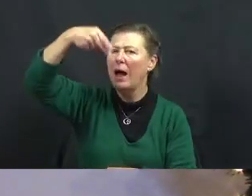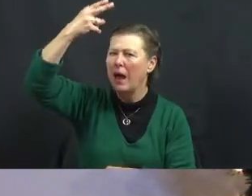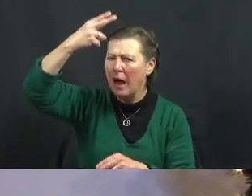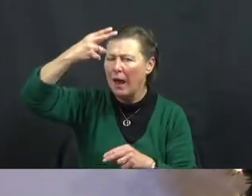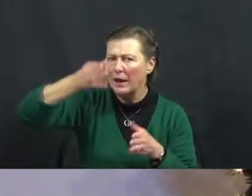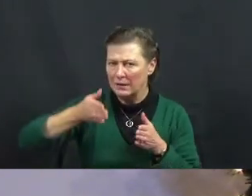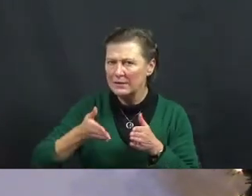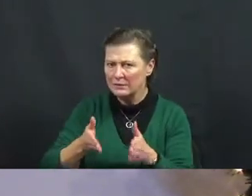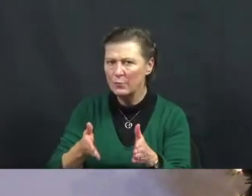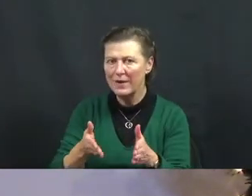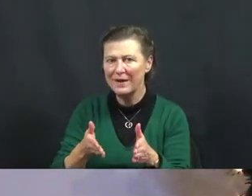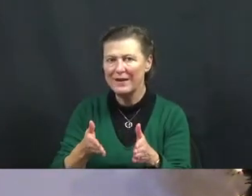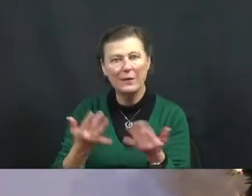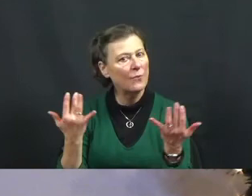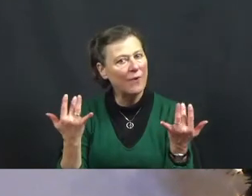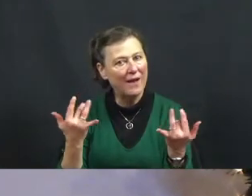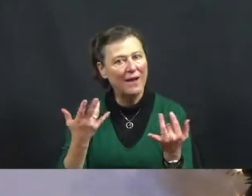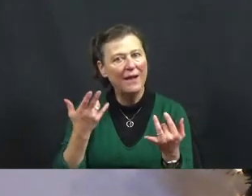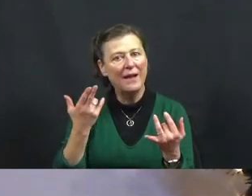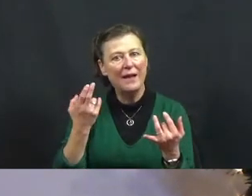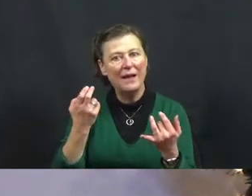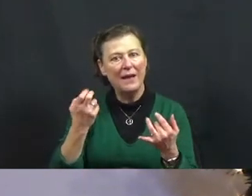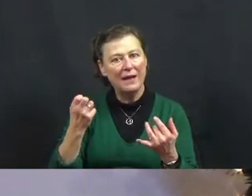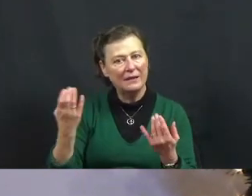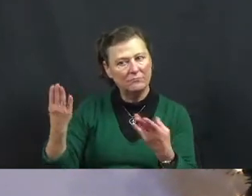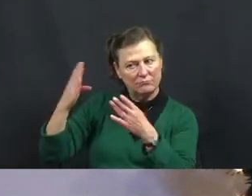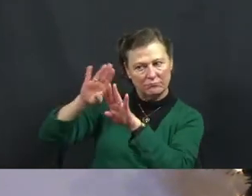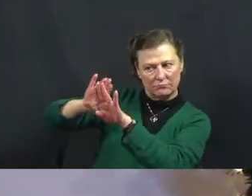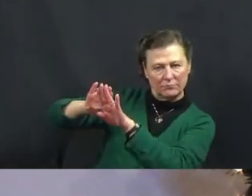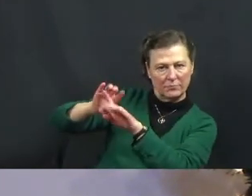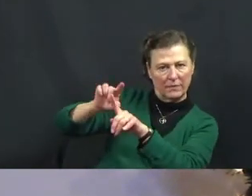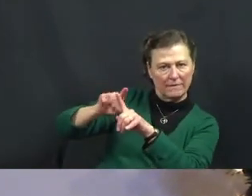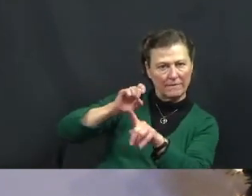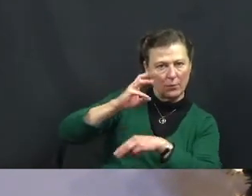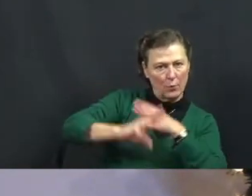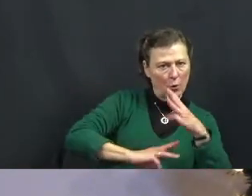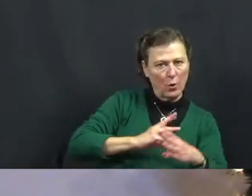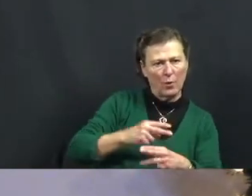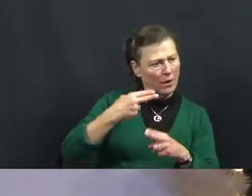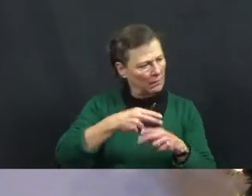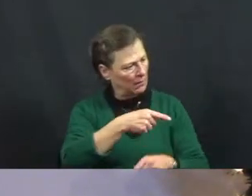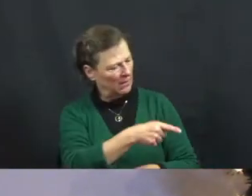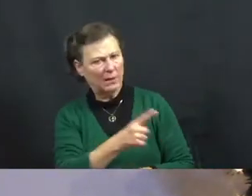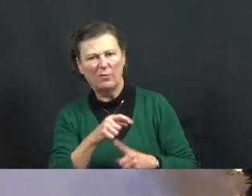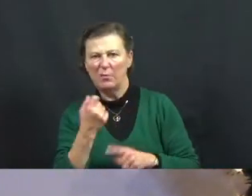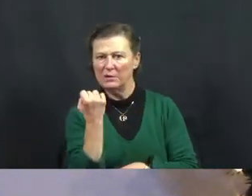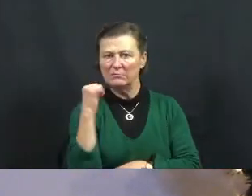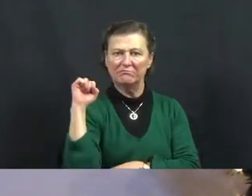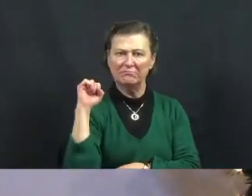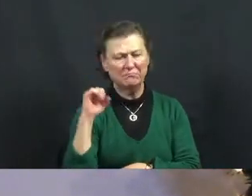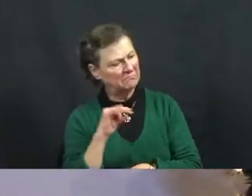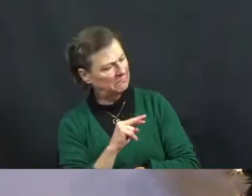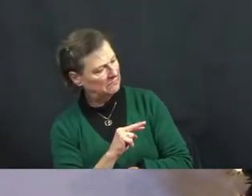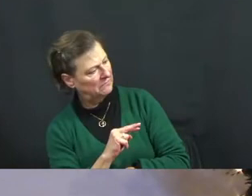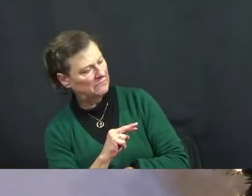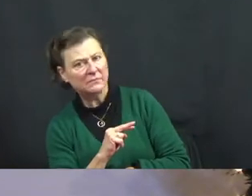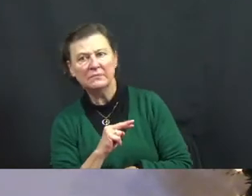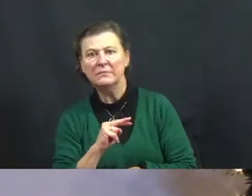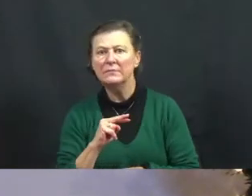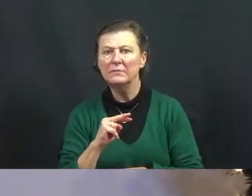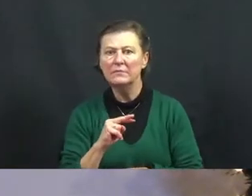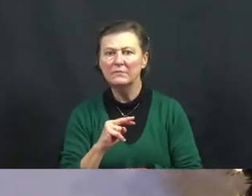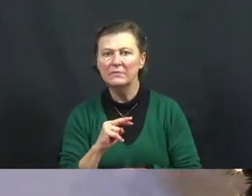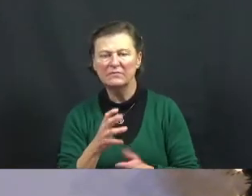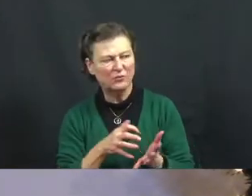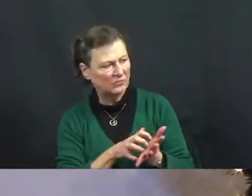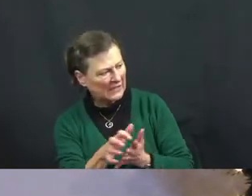sense. Because he shut himself off from the world, they called him hostile, and